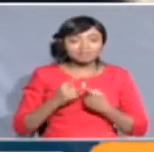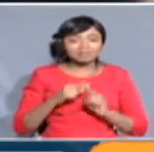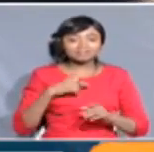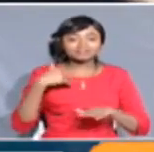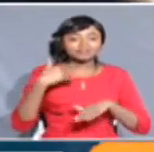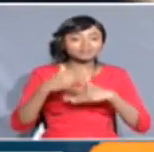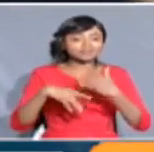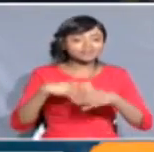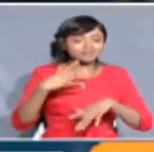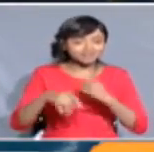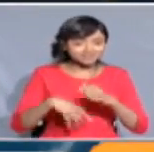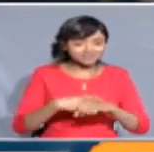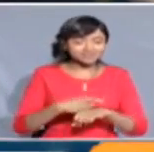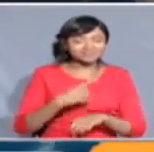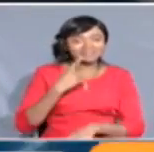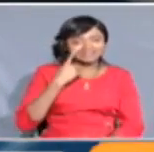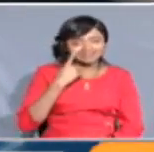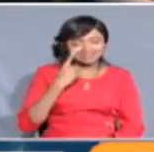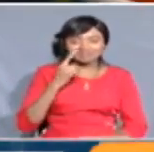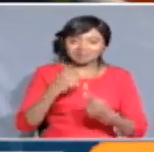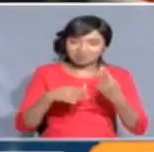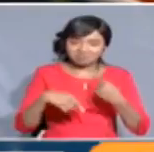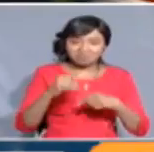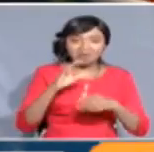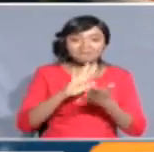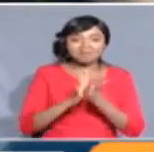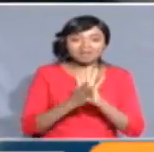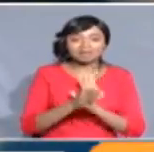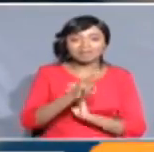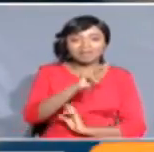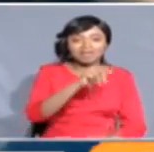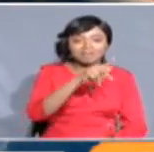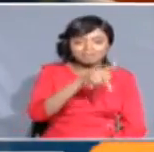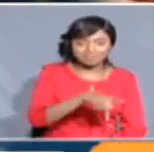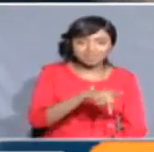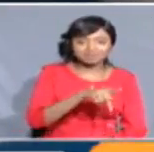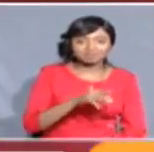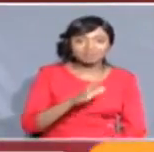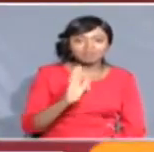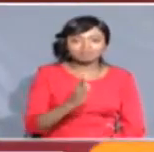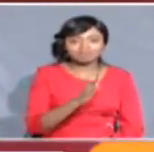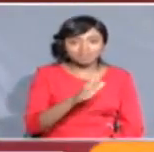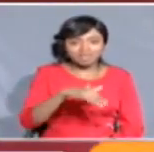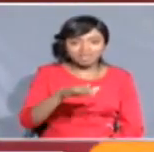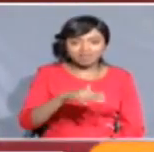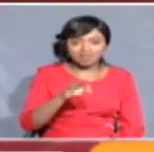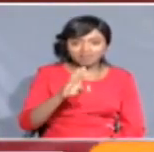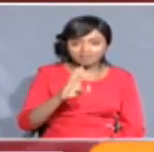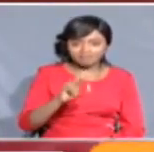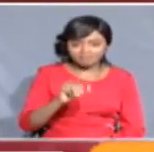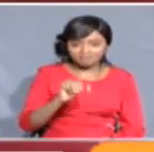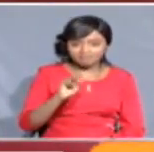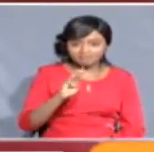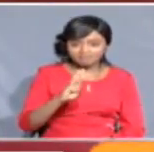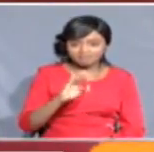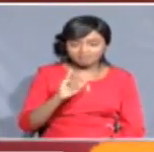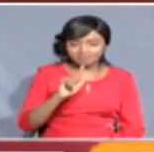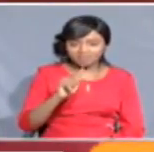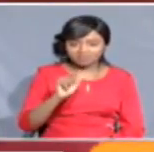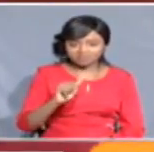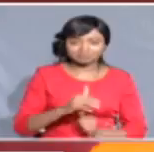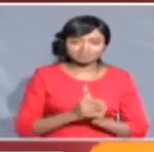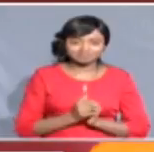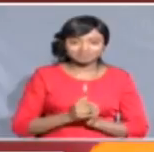has realized her father's dream by becoming Member of Parliament Mbita constituency. She remembers a childhood